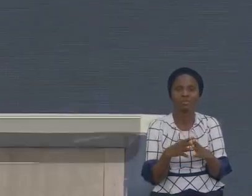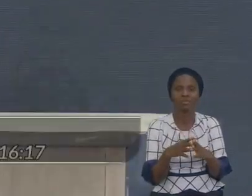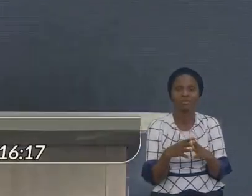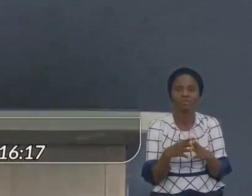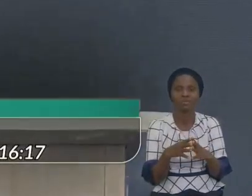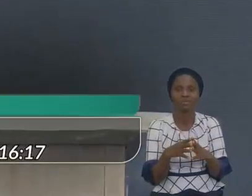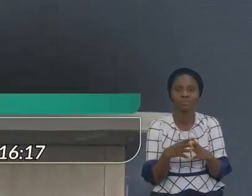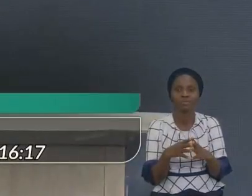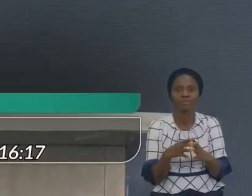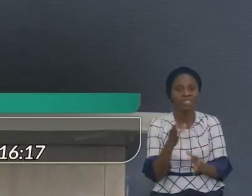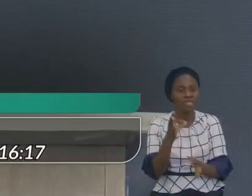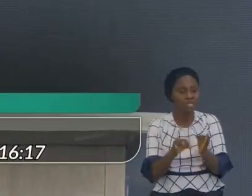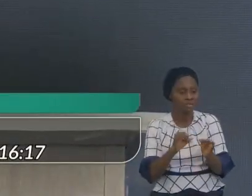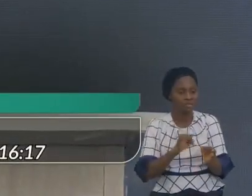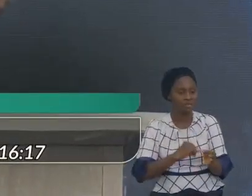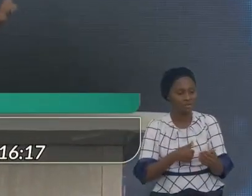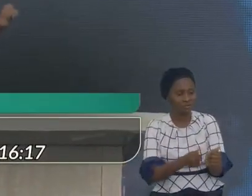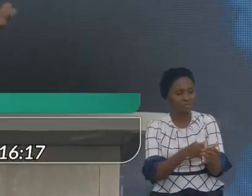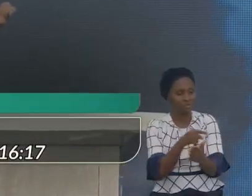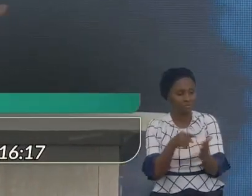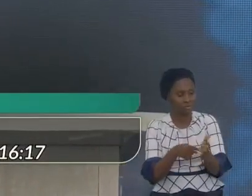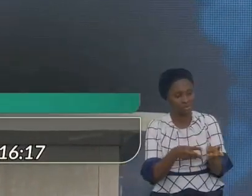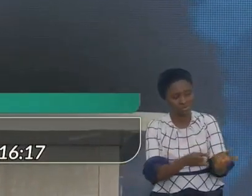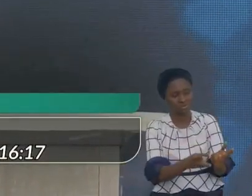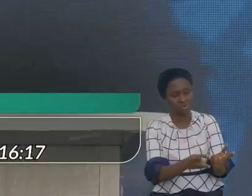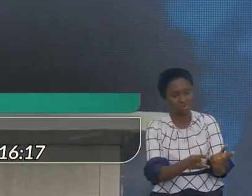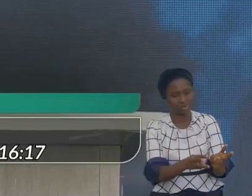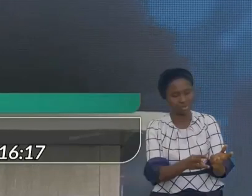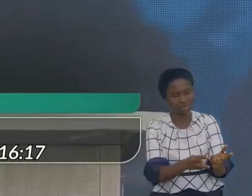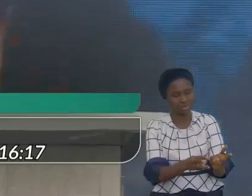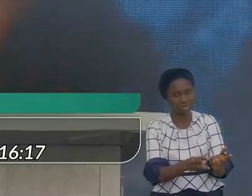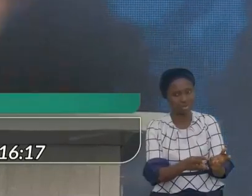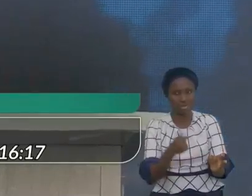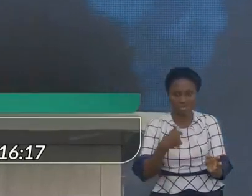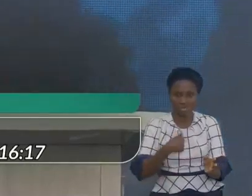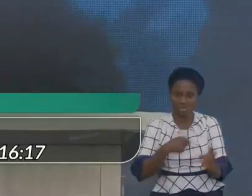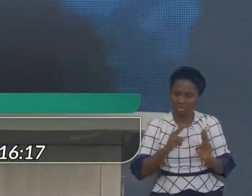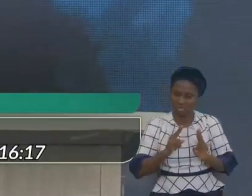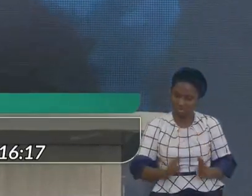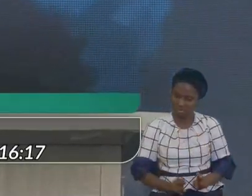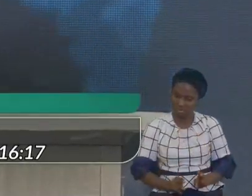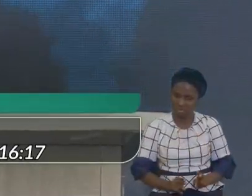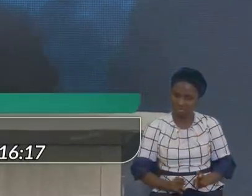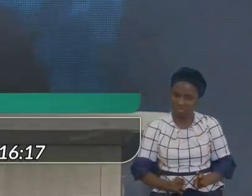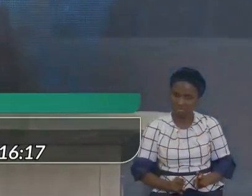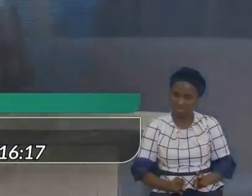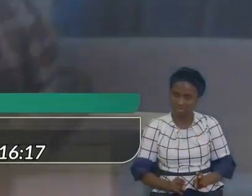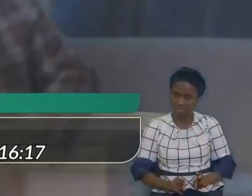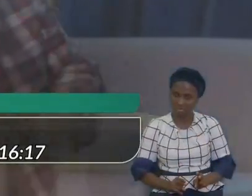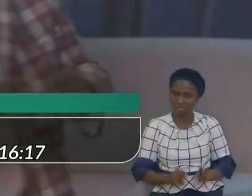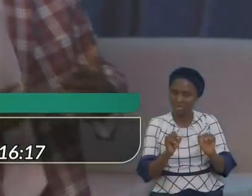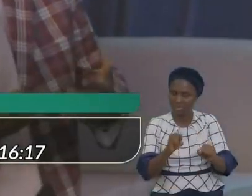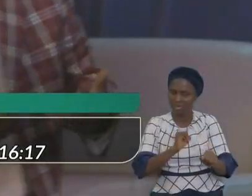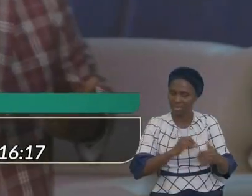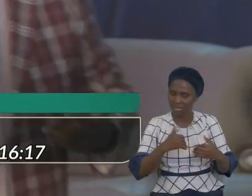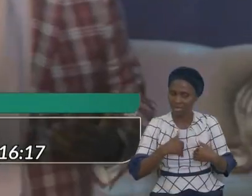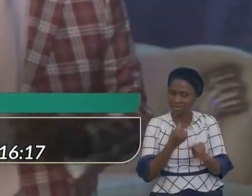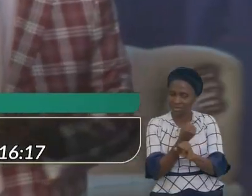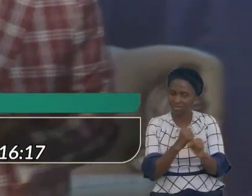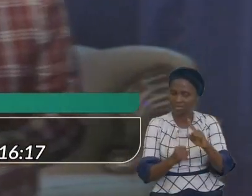money. Will I have salvation? If I follow this way, I may